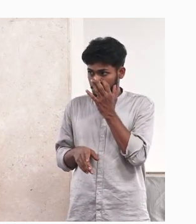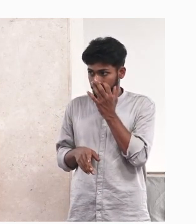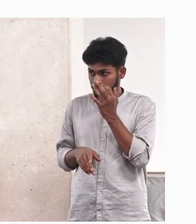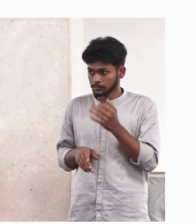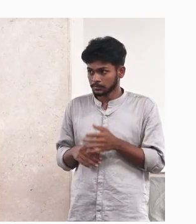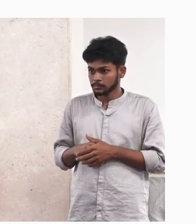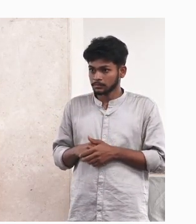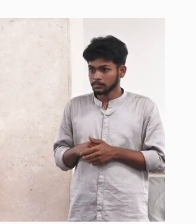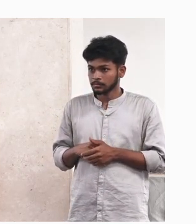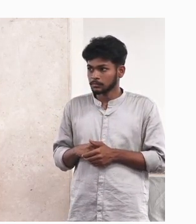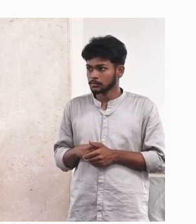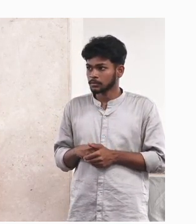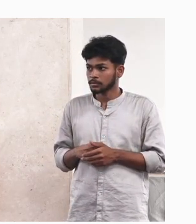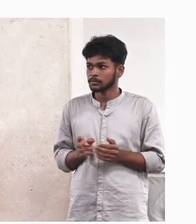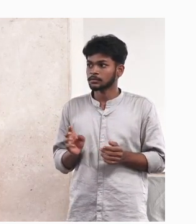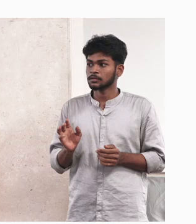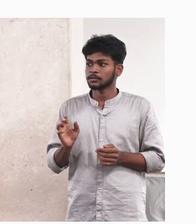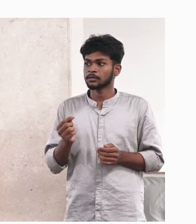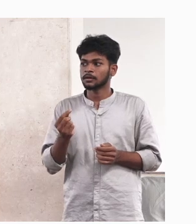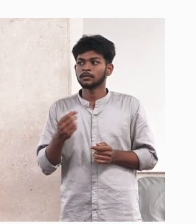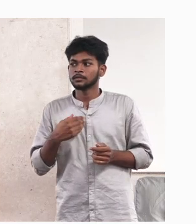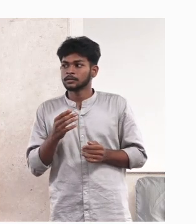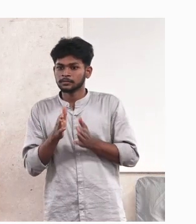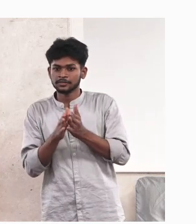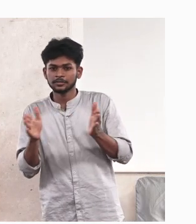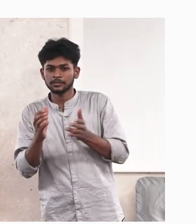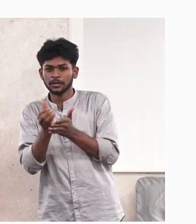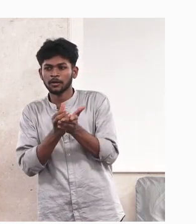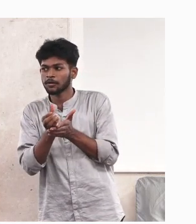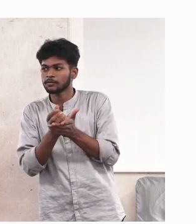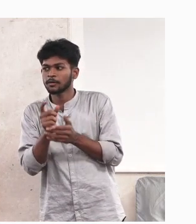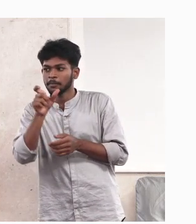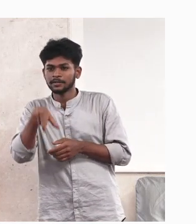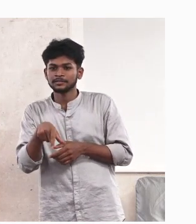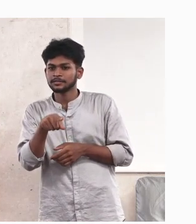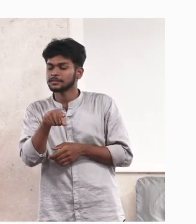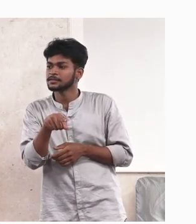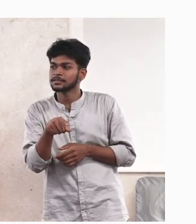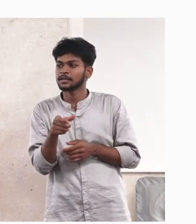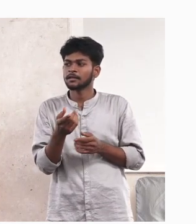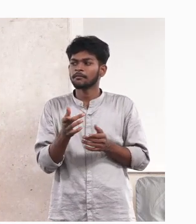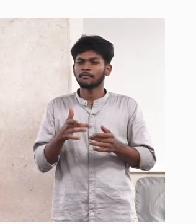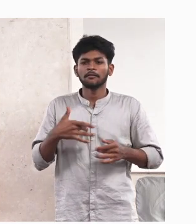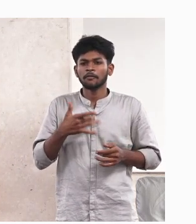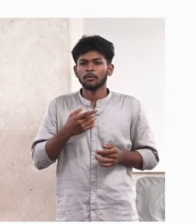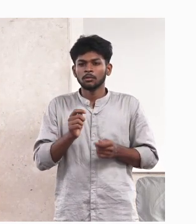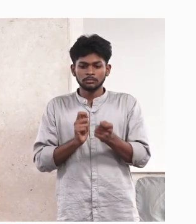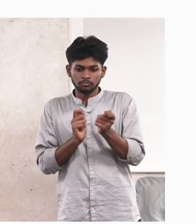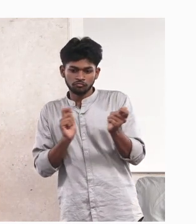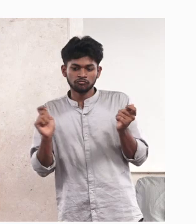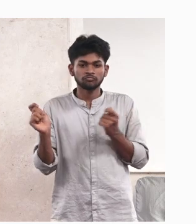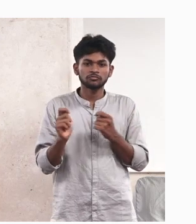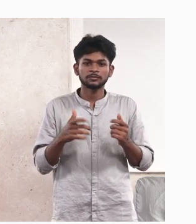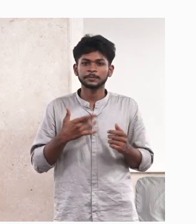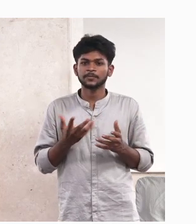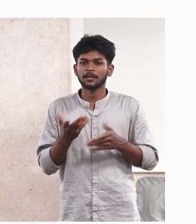I cannot understand. Just during the course, I put a question: what was really changed for you learning